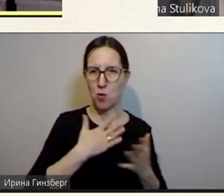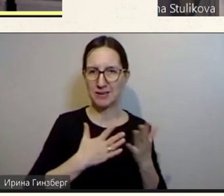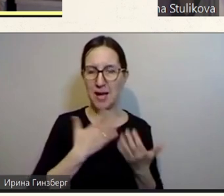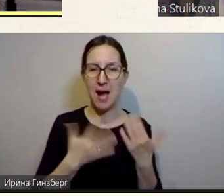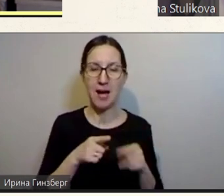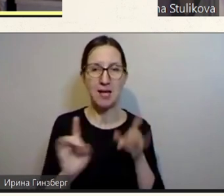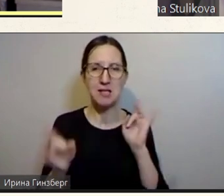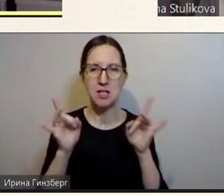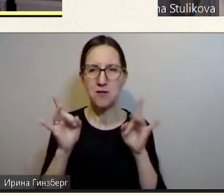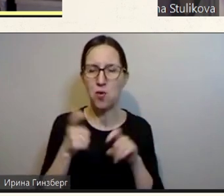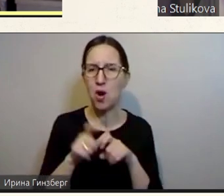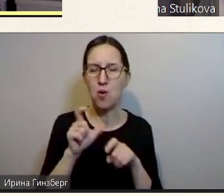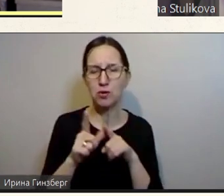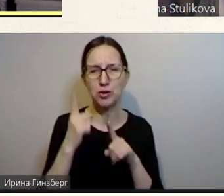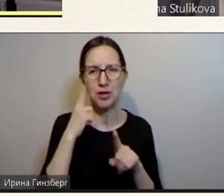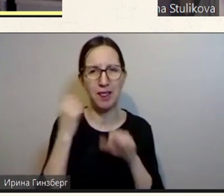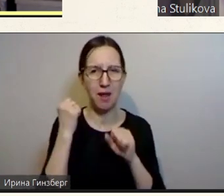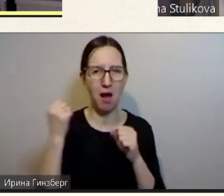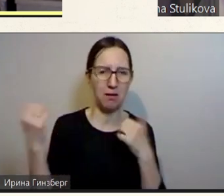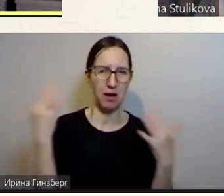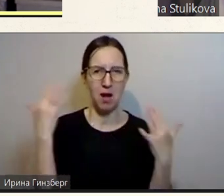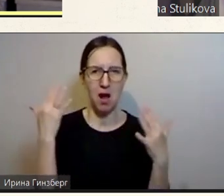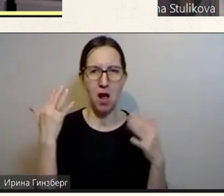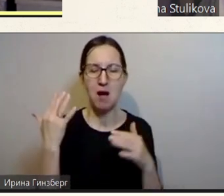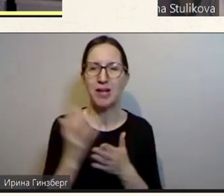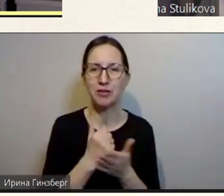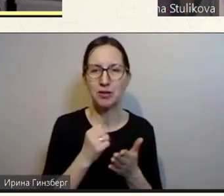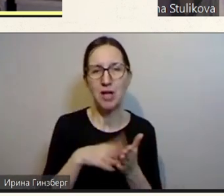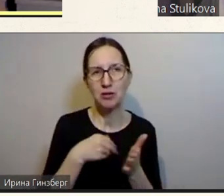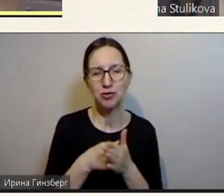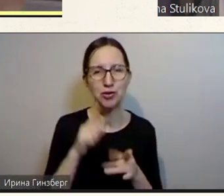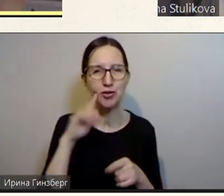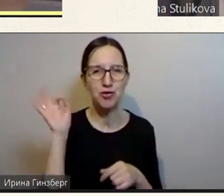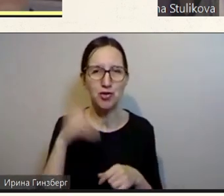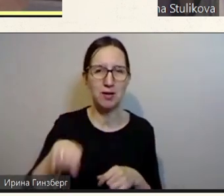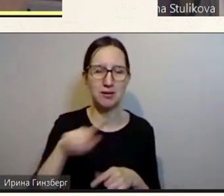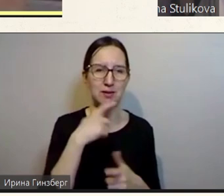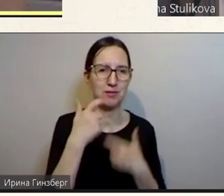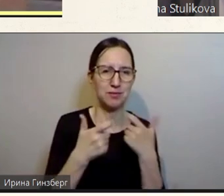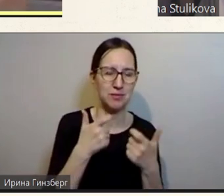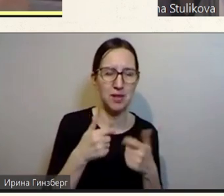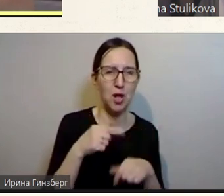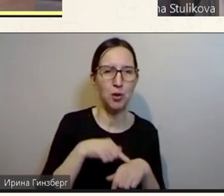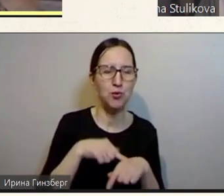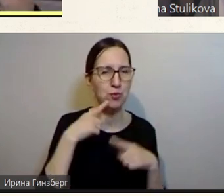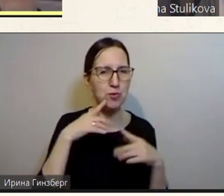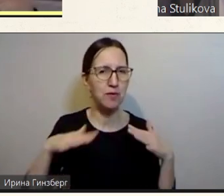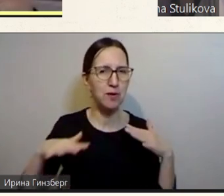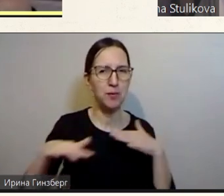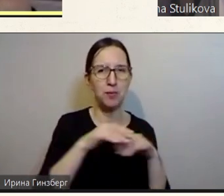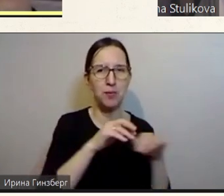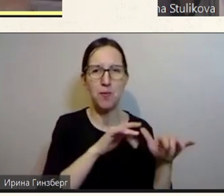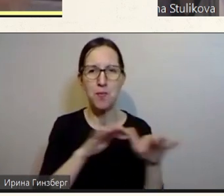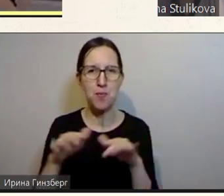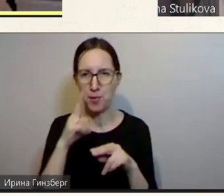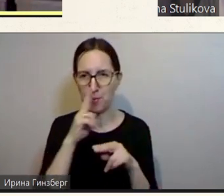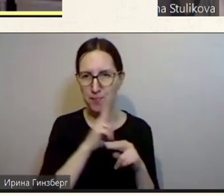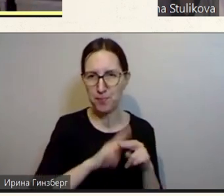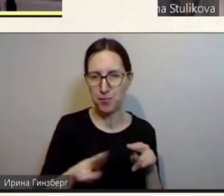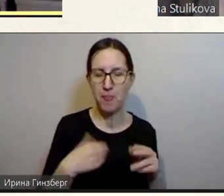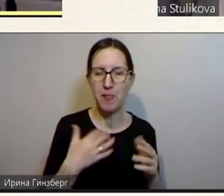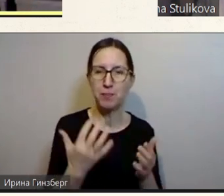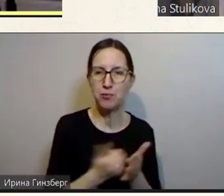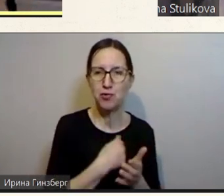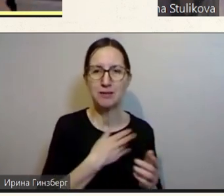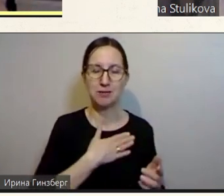And so the emotions themselves produce some kind of a sound in ourselves. You